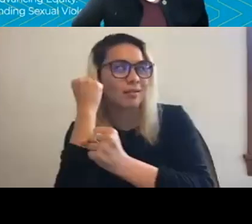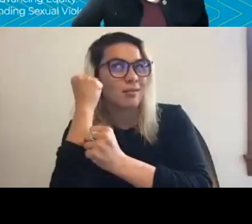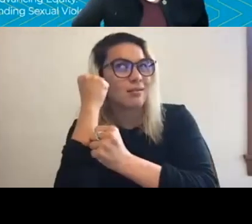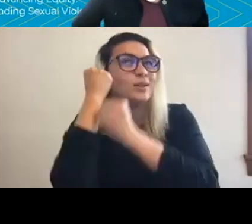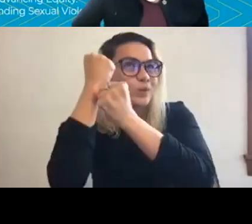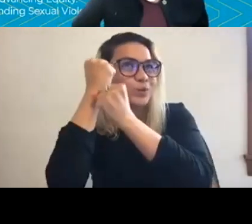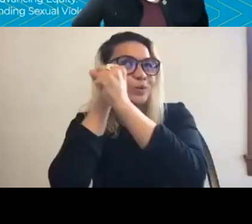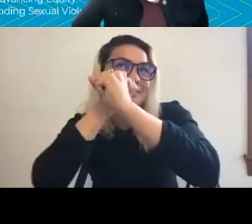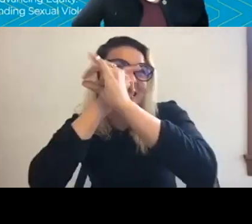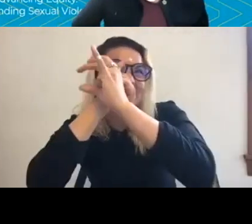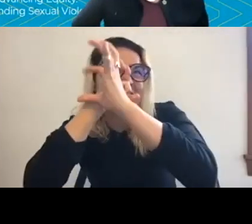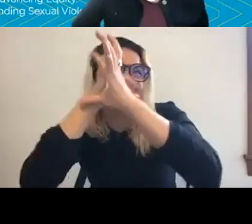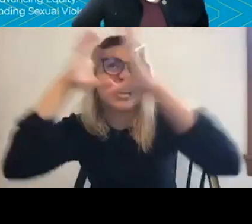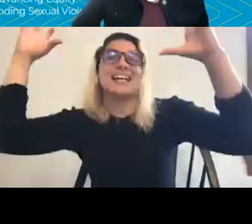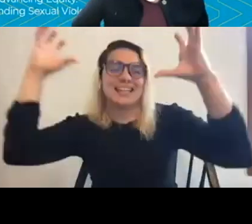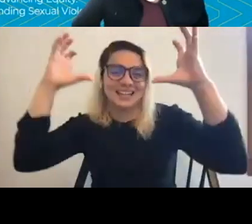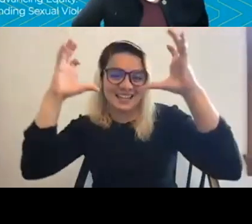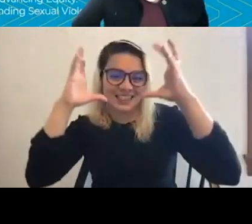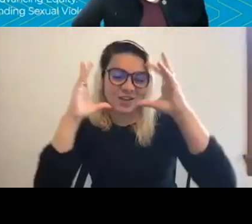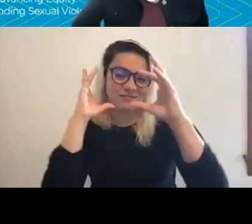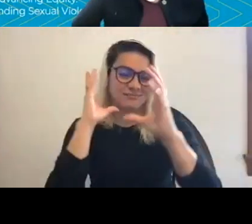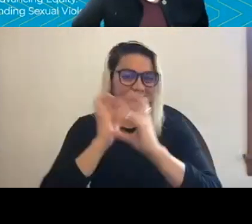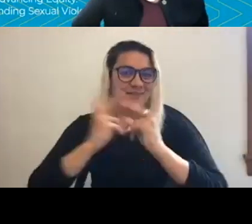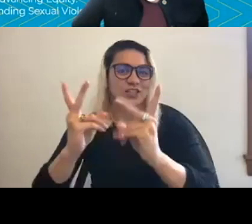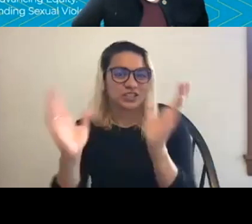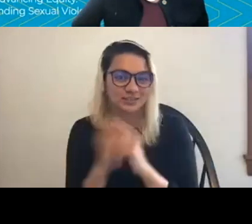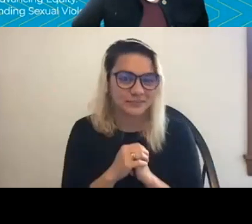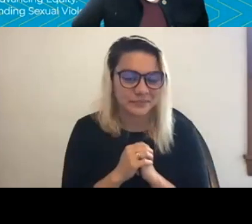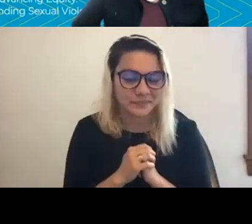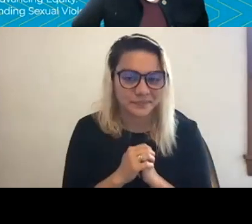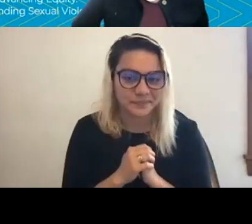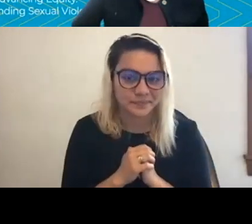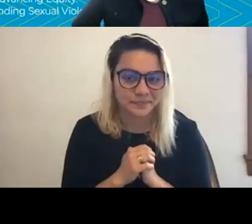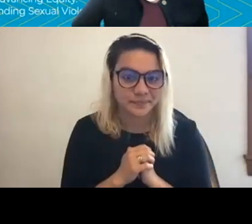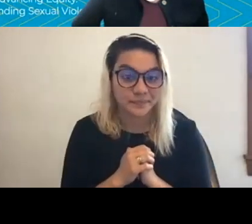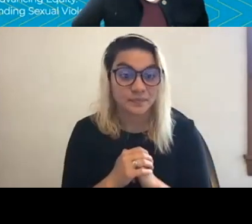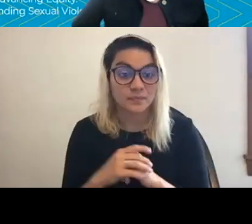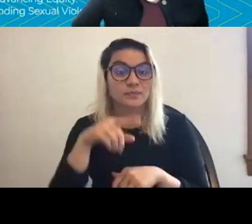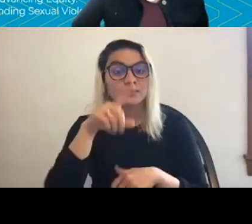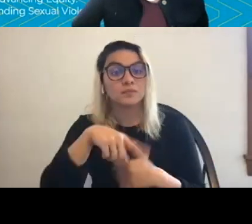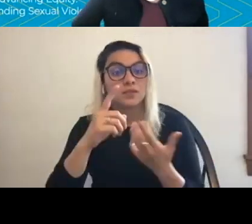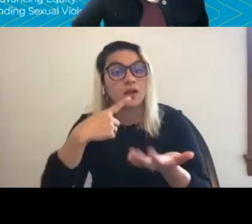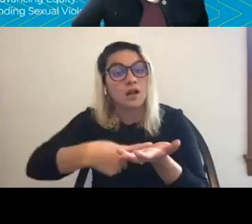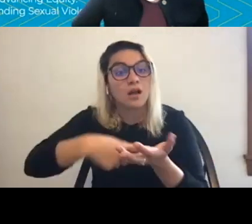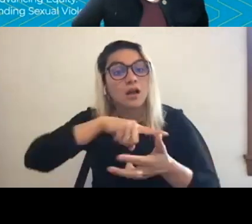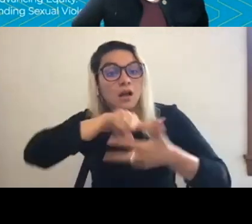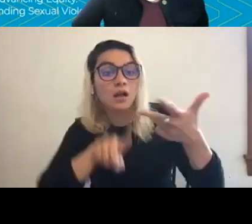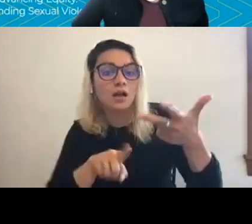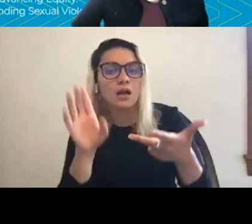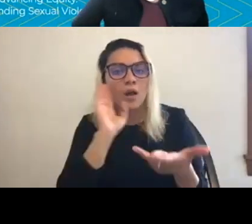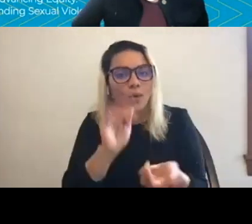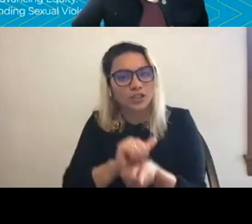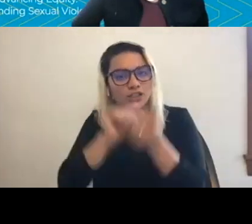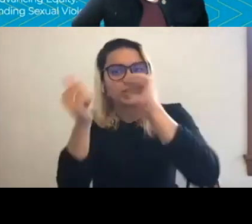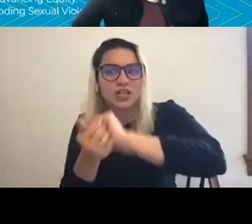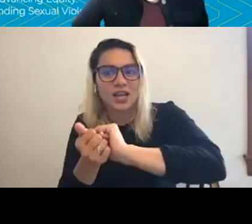us to actually talk about the ways in which we will change the everyday lives of the people who we care about, love, and who are